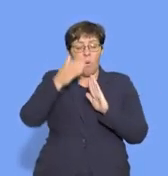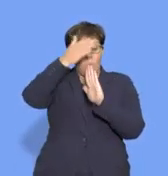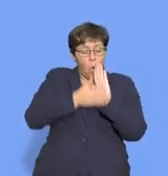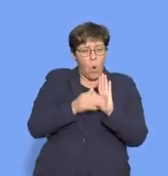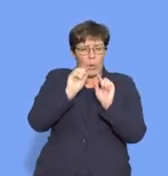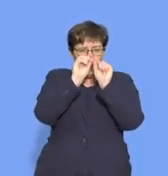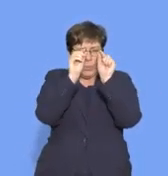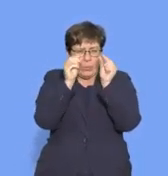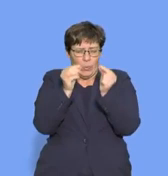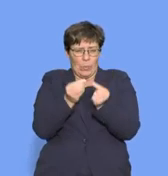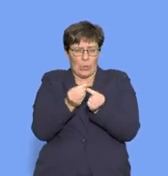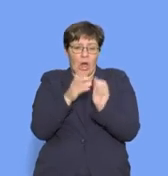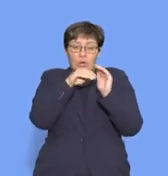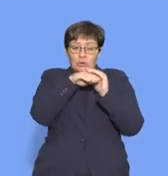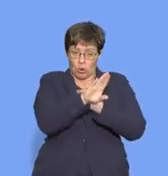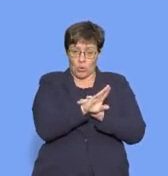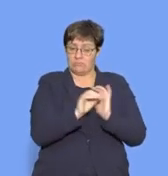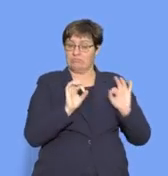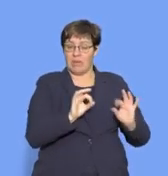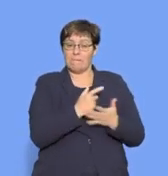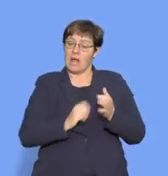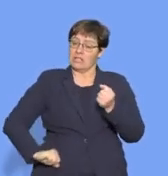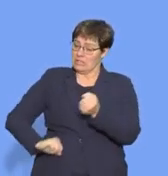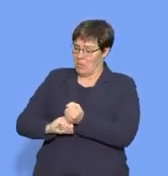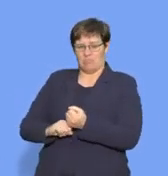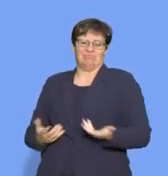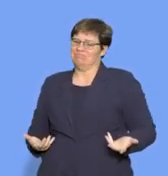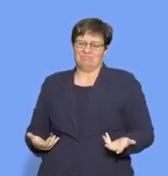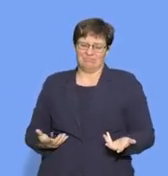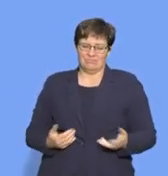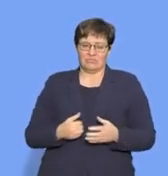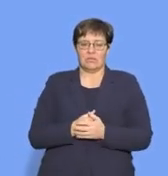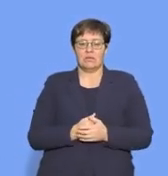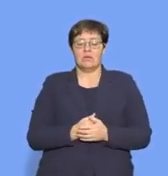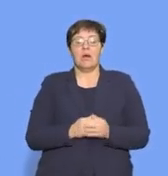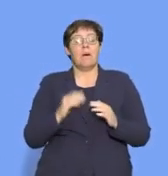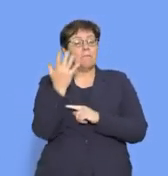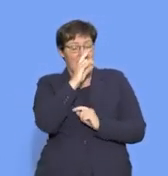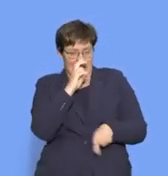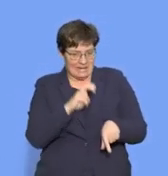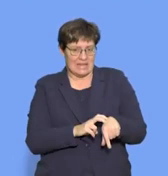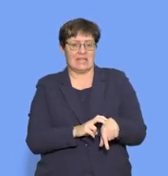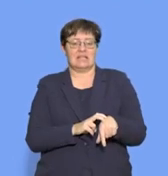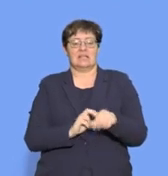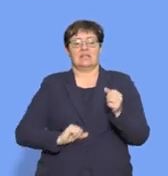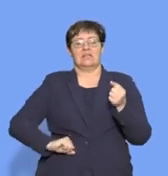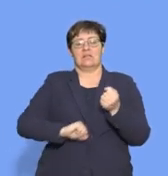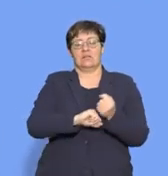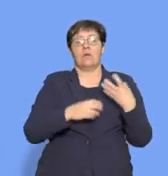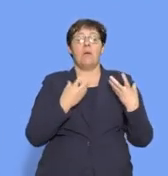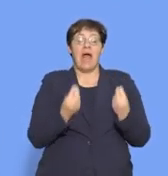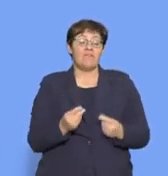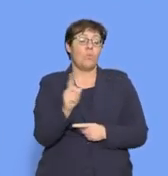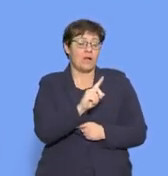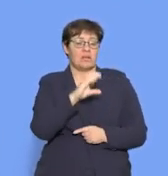for storage, but not very good for support. If the plant needs support, it will have